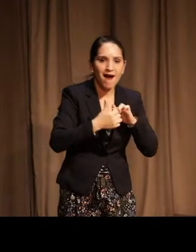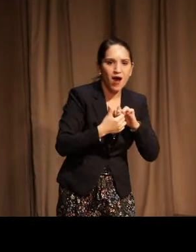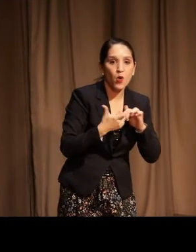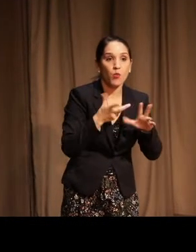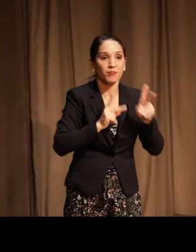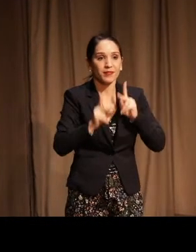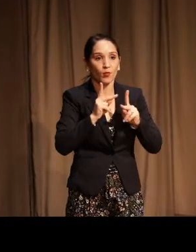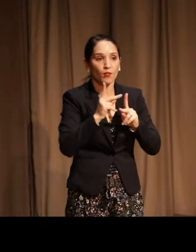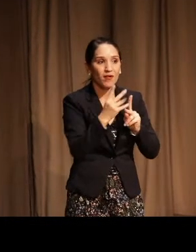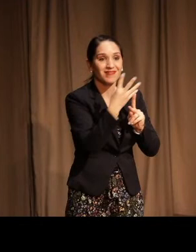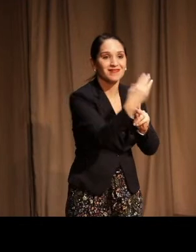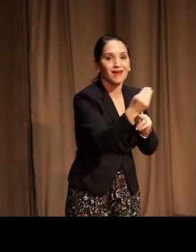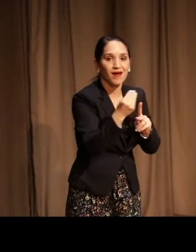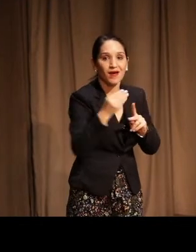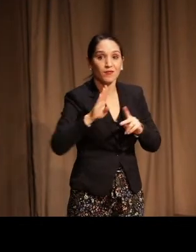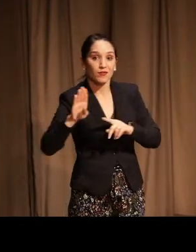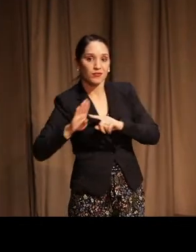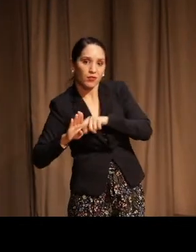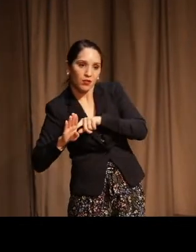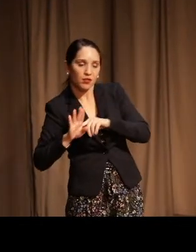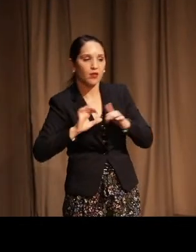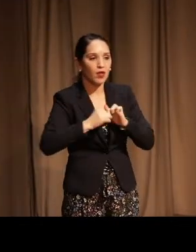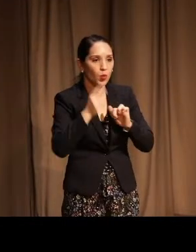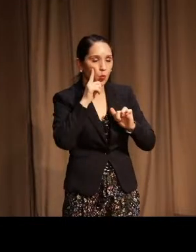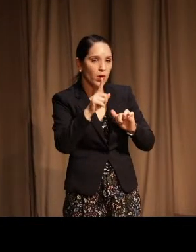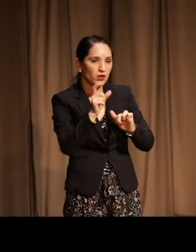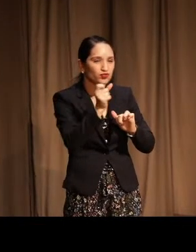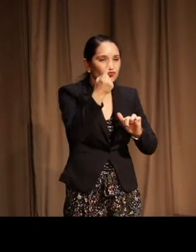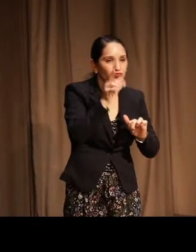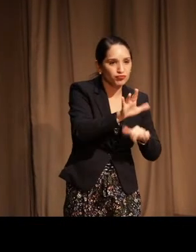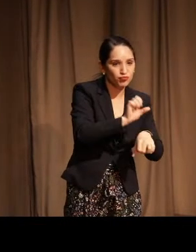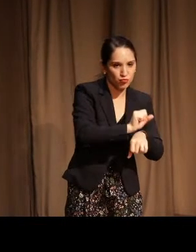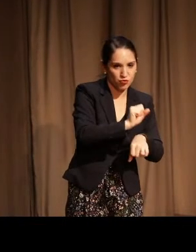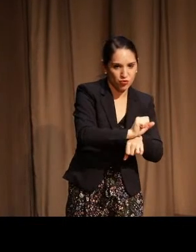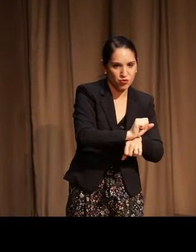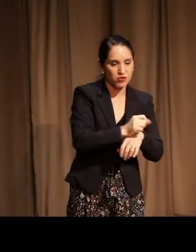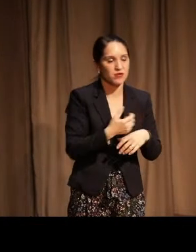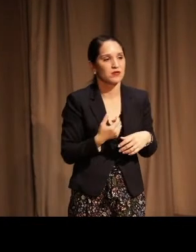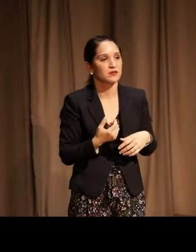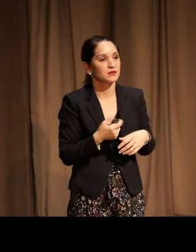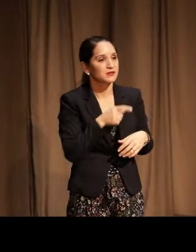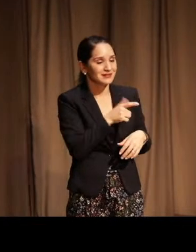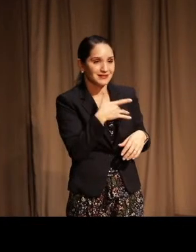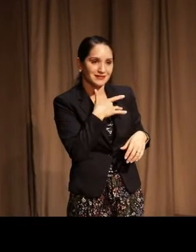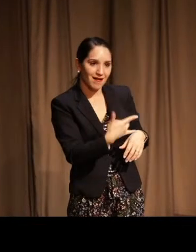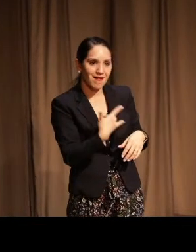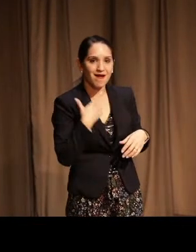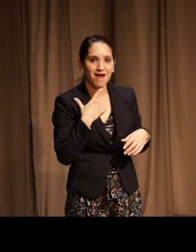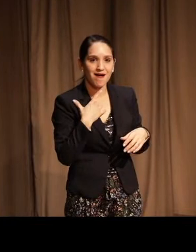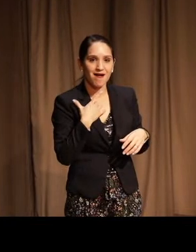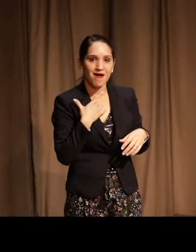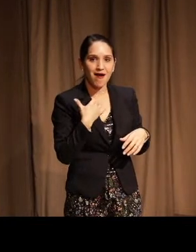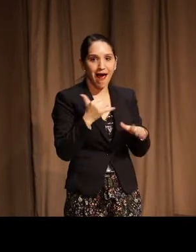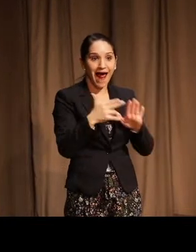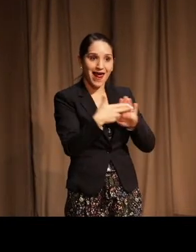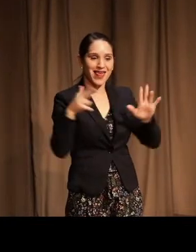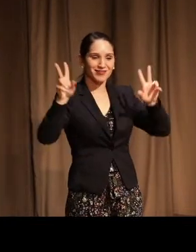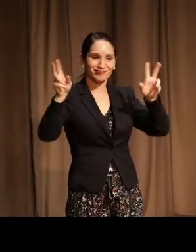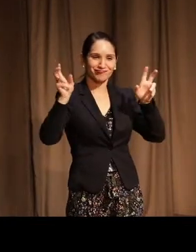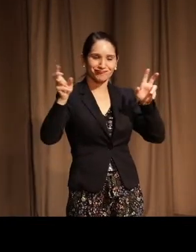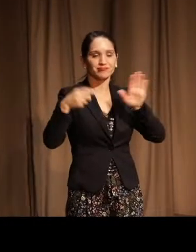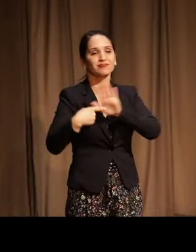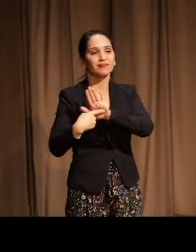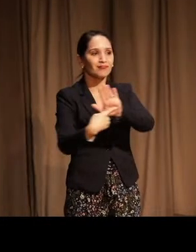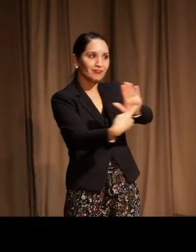because, and as we will see throughout the presentation, she tends to highlight a lot of figures, not only in Brazil,